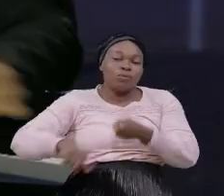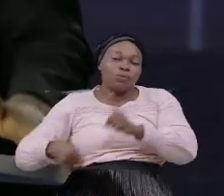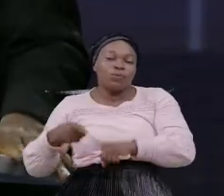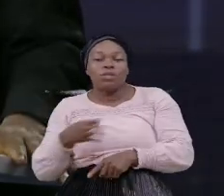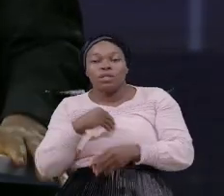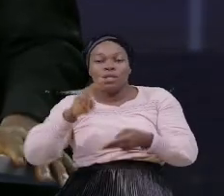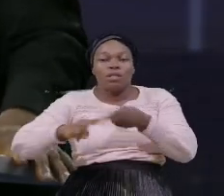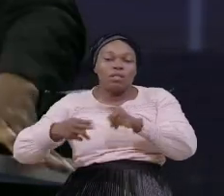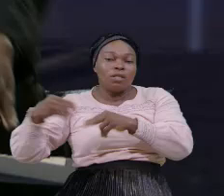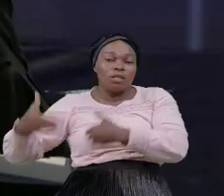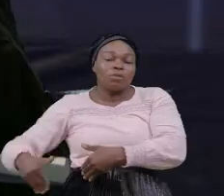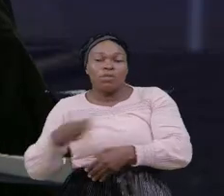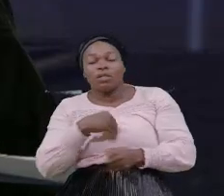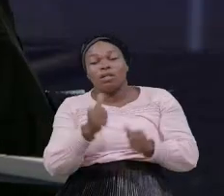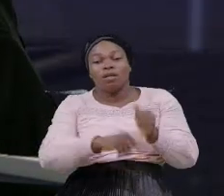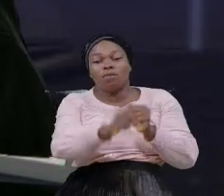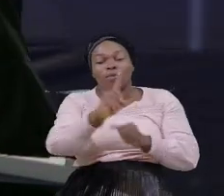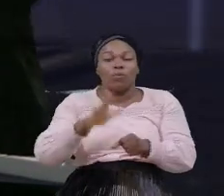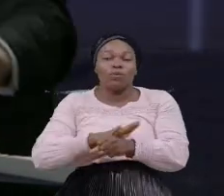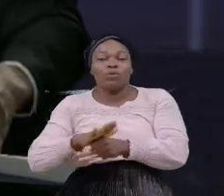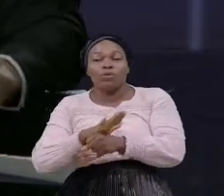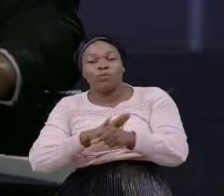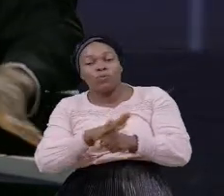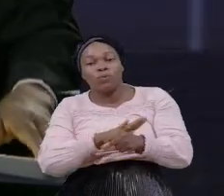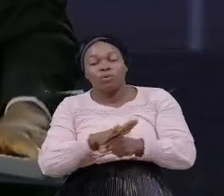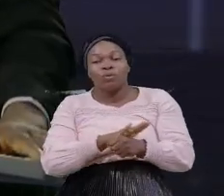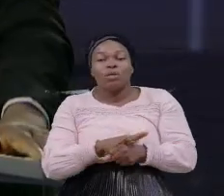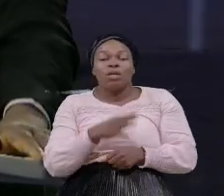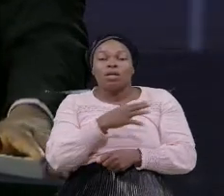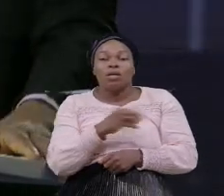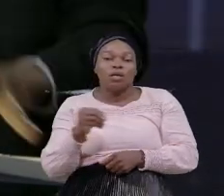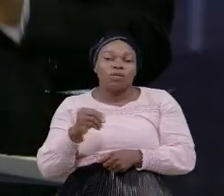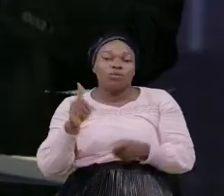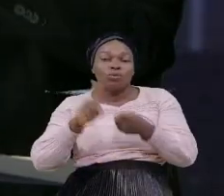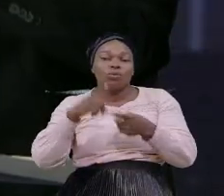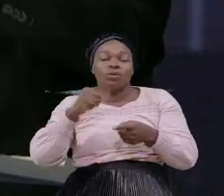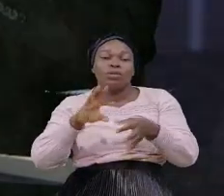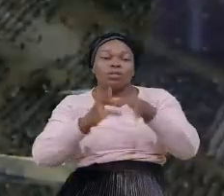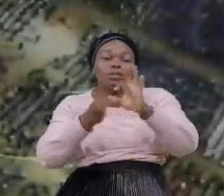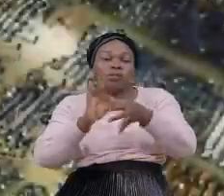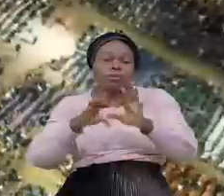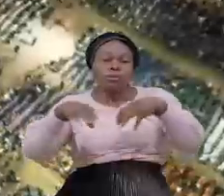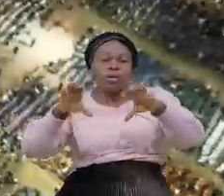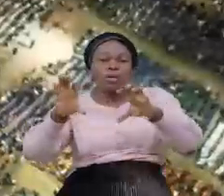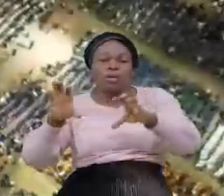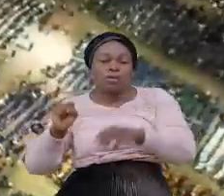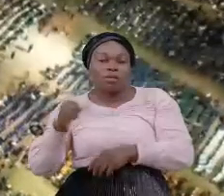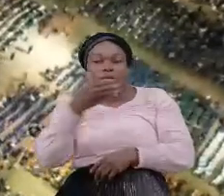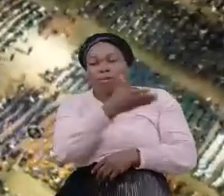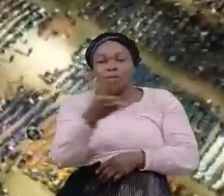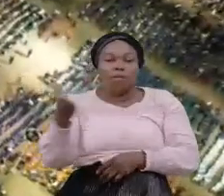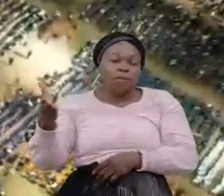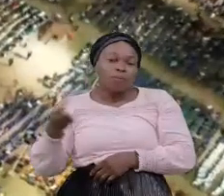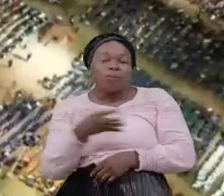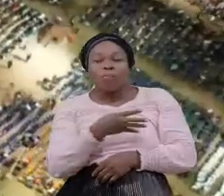will be jam-packed. Down to the interpretation class over there, or language classes. Yes, I'm waiting for those by